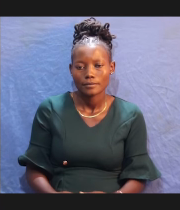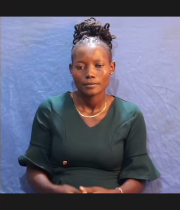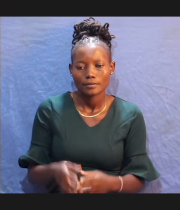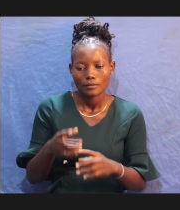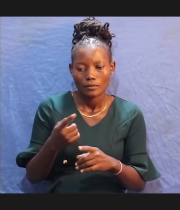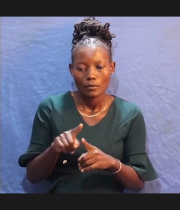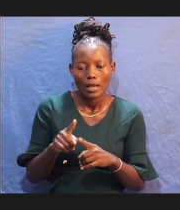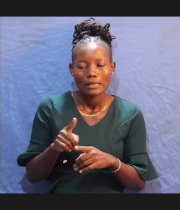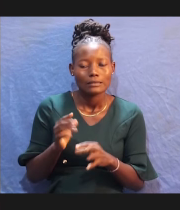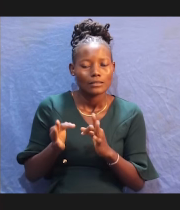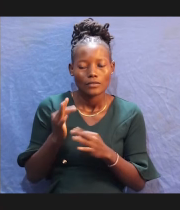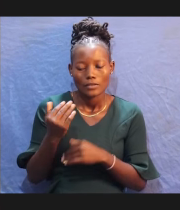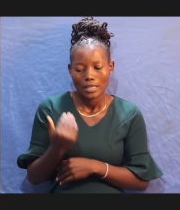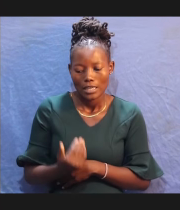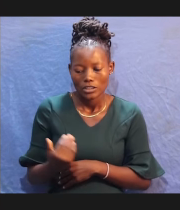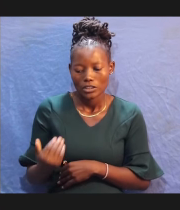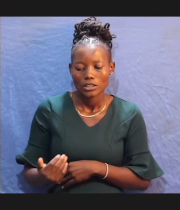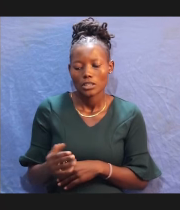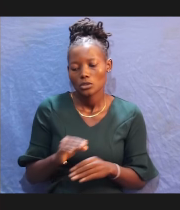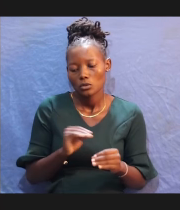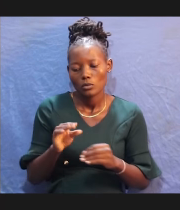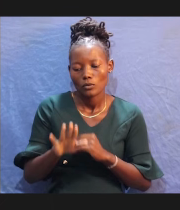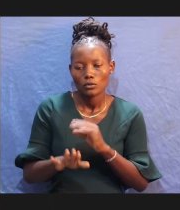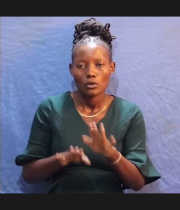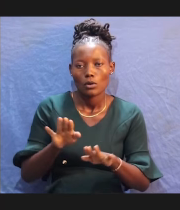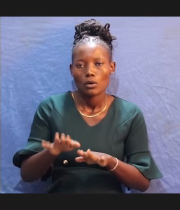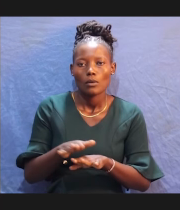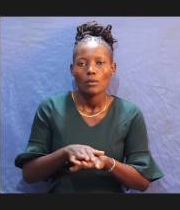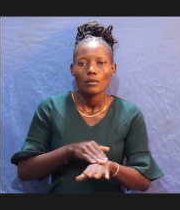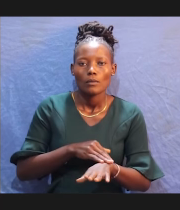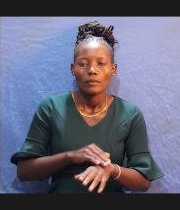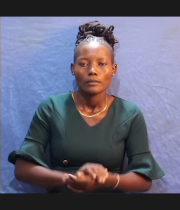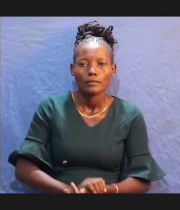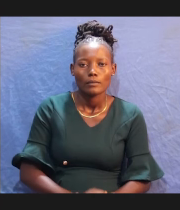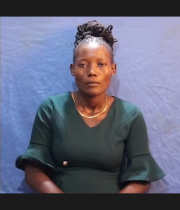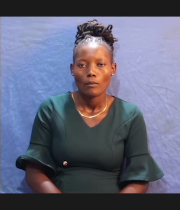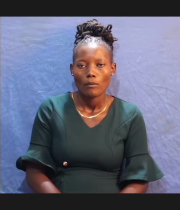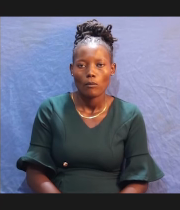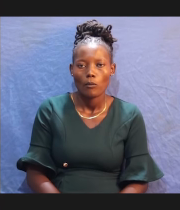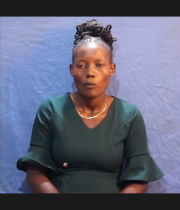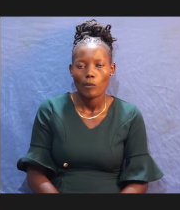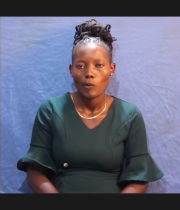But when they're youngsters, you need to go step by step.